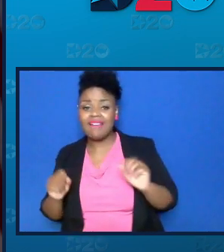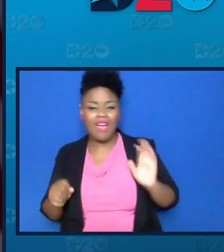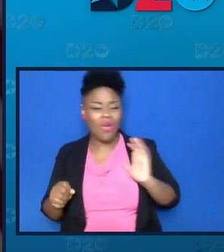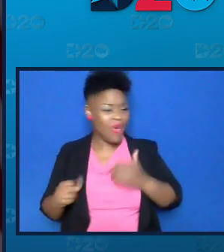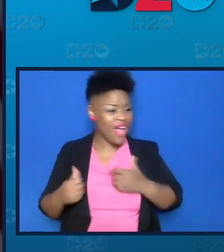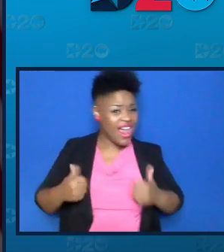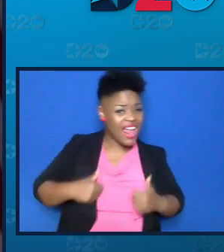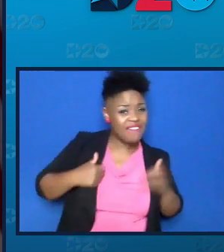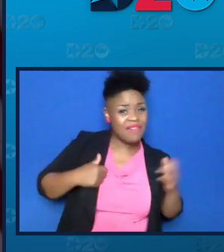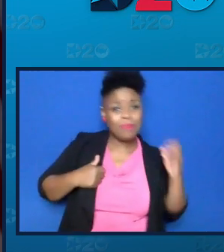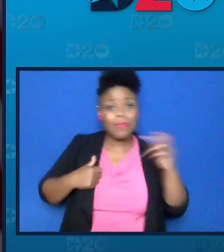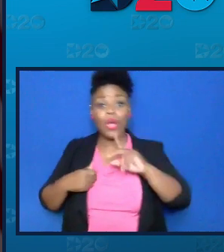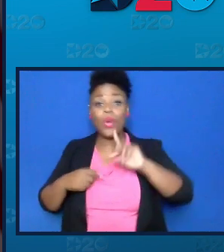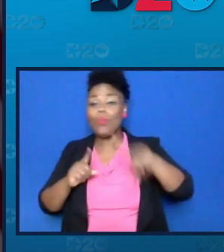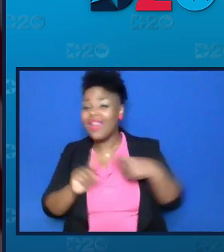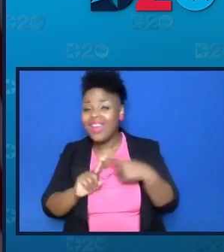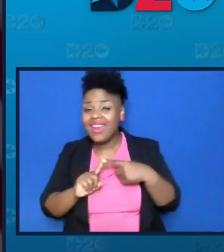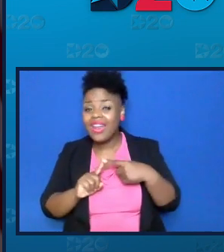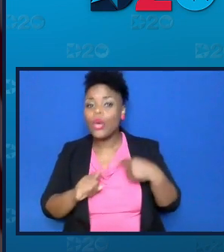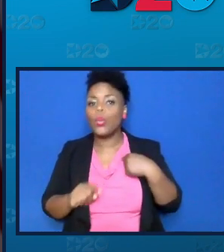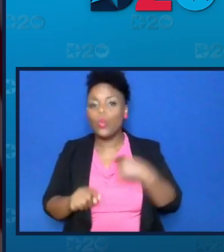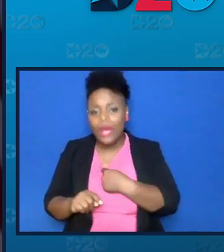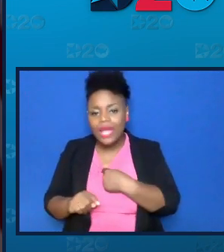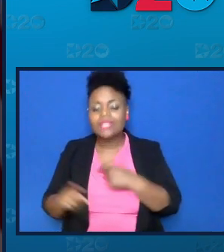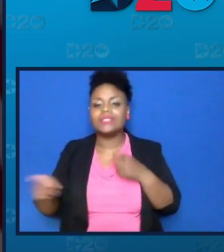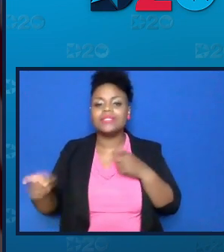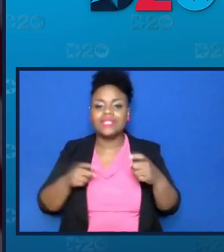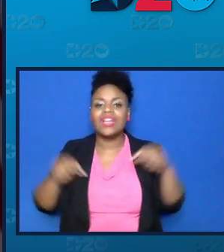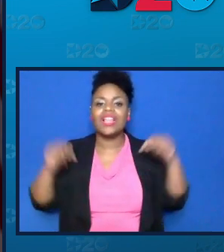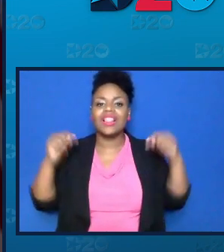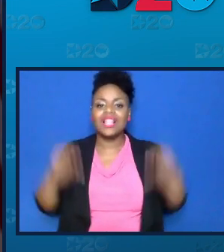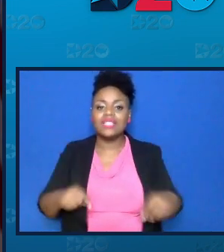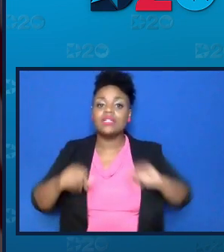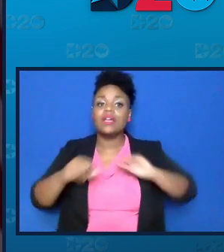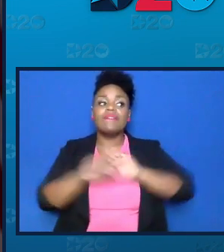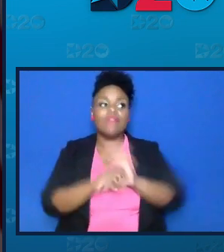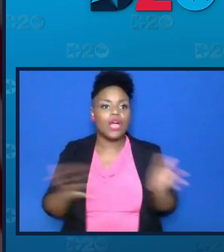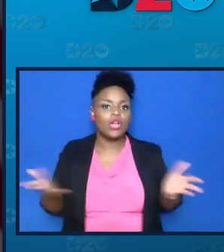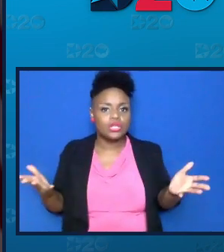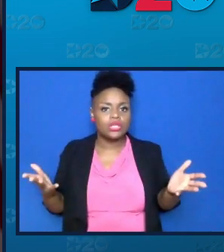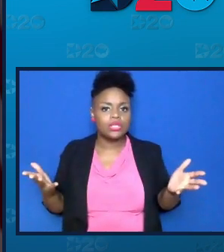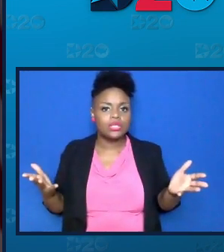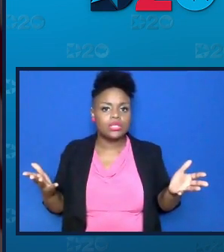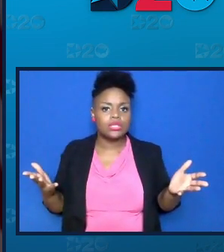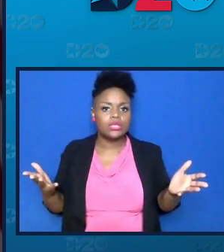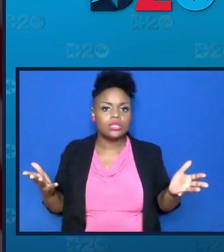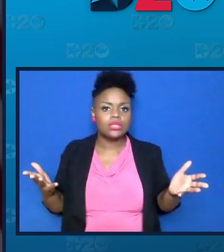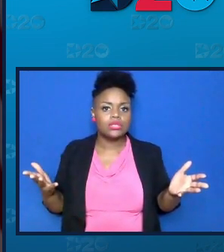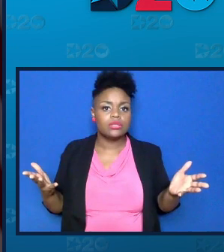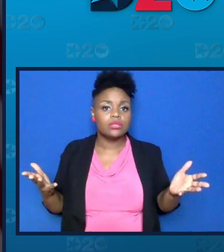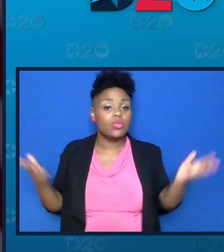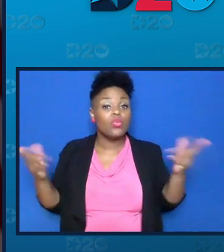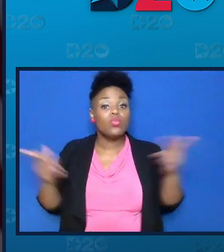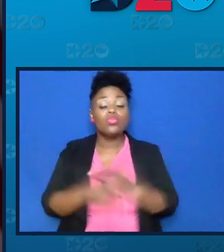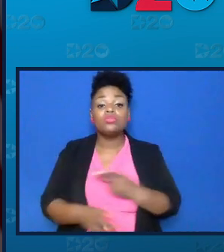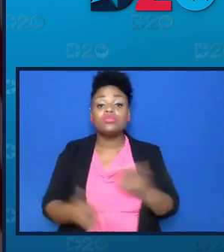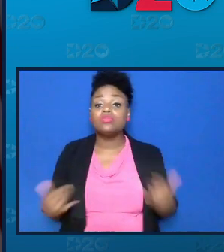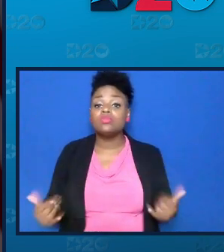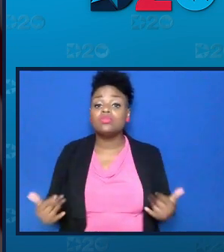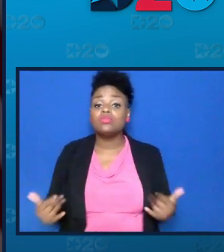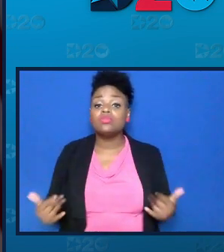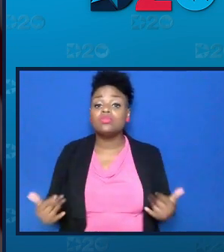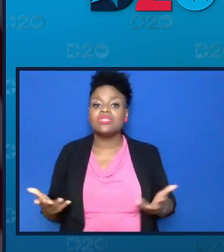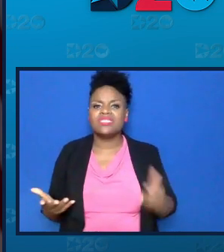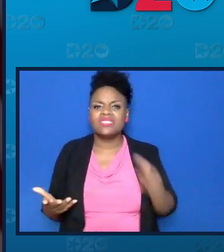until we deal with this virus. The tragedy of where we are today is it didn't have to be this